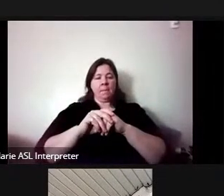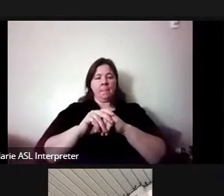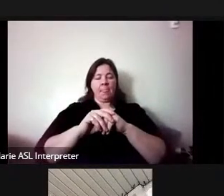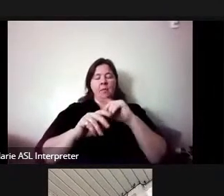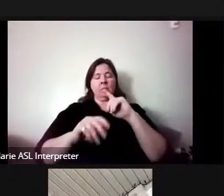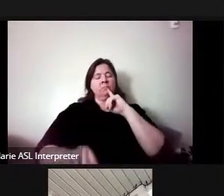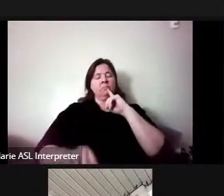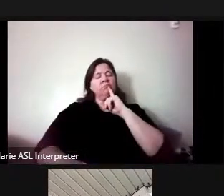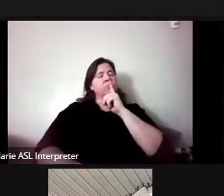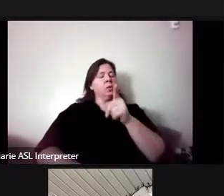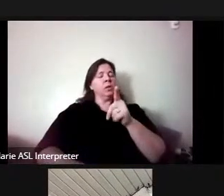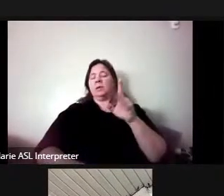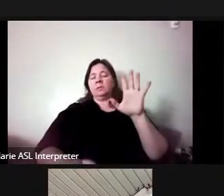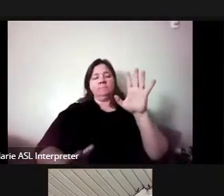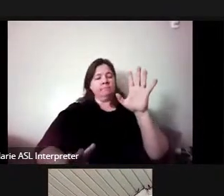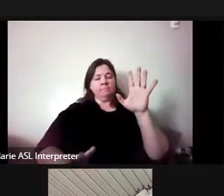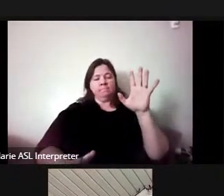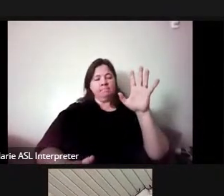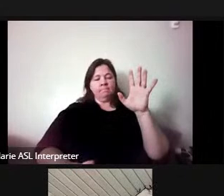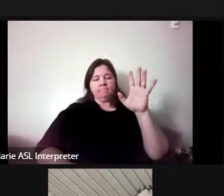really, really, really